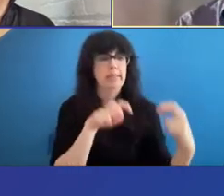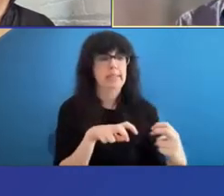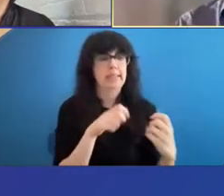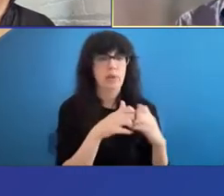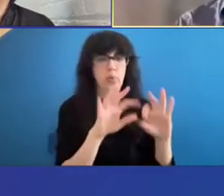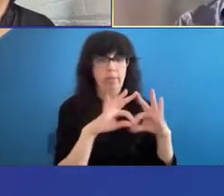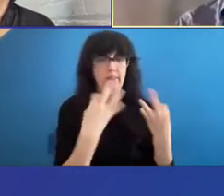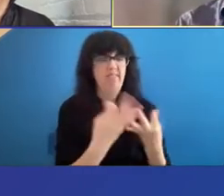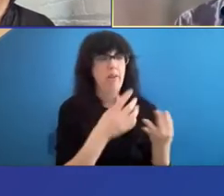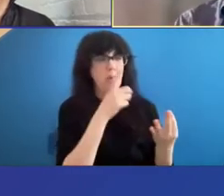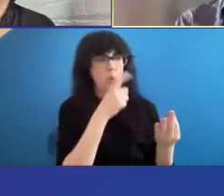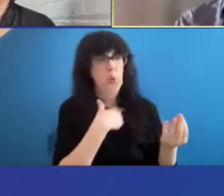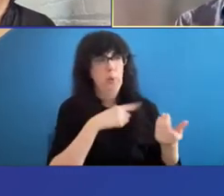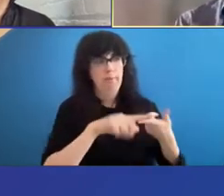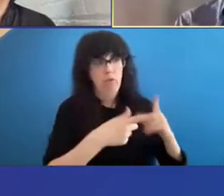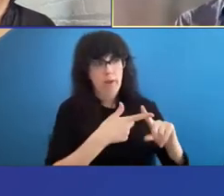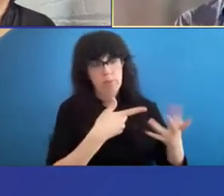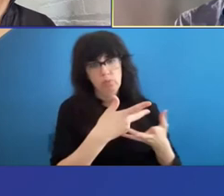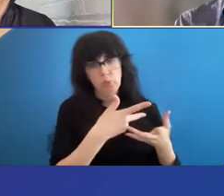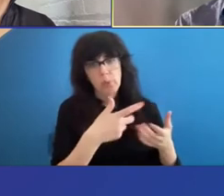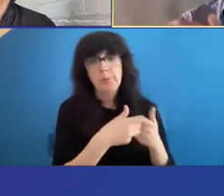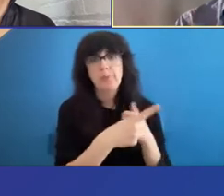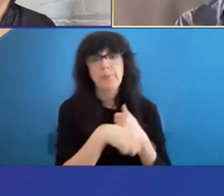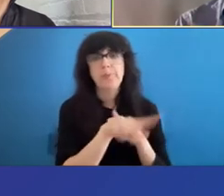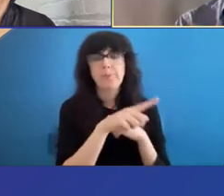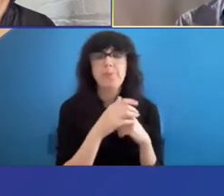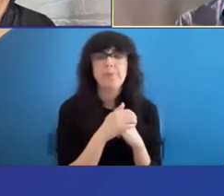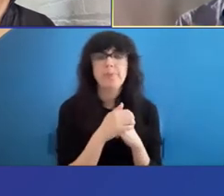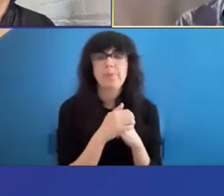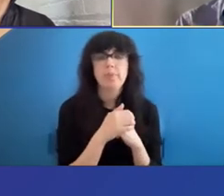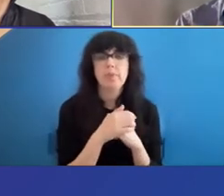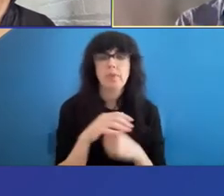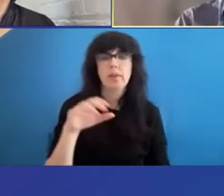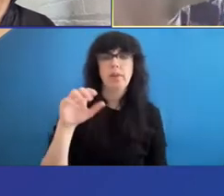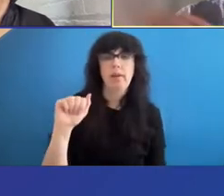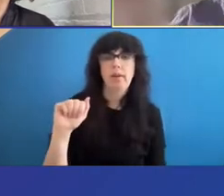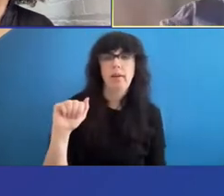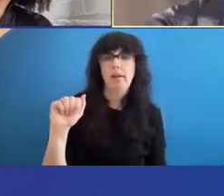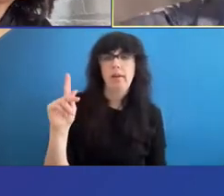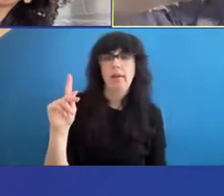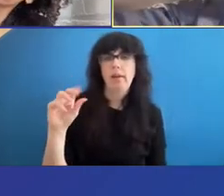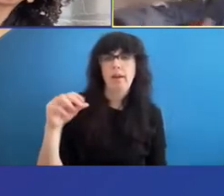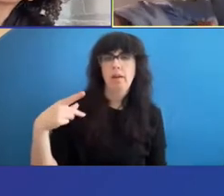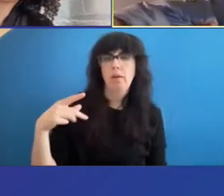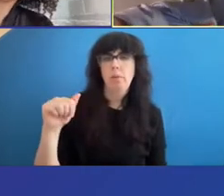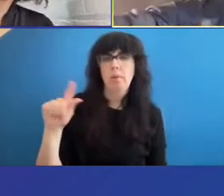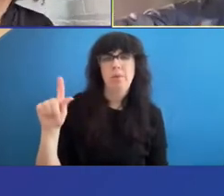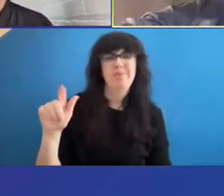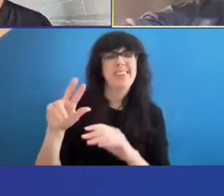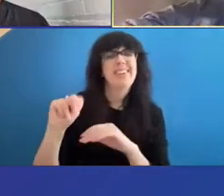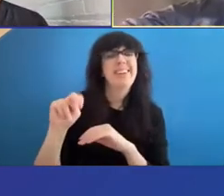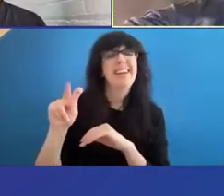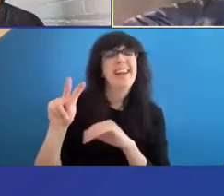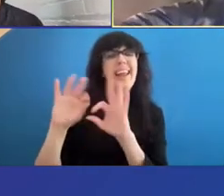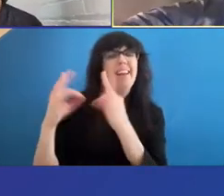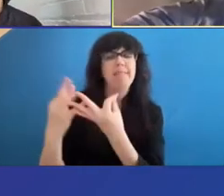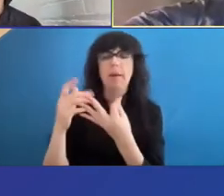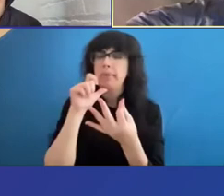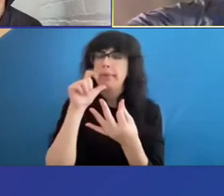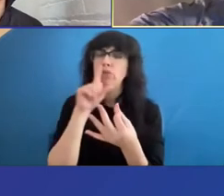family I'm friends with, like the Echo Hawks. There's a lot of lawyers in this Native family,